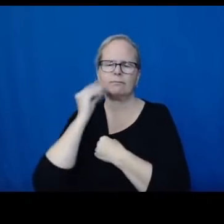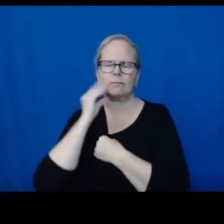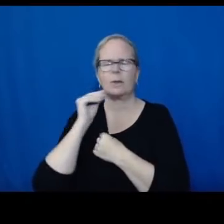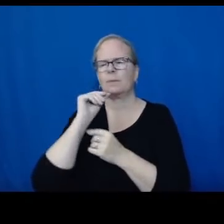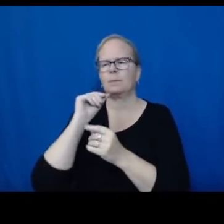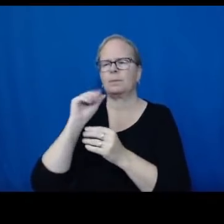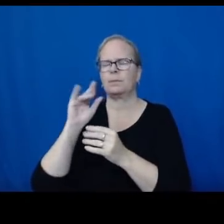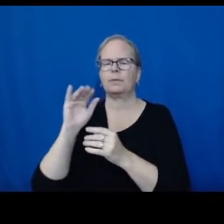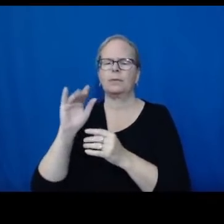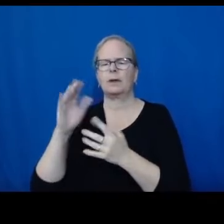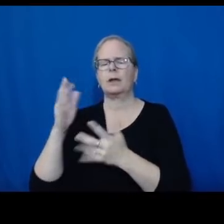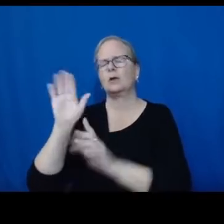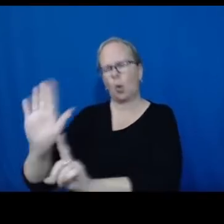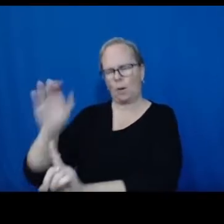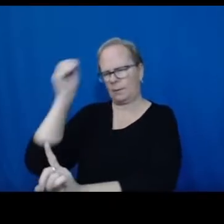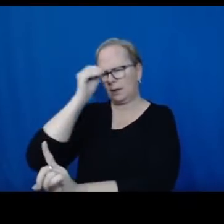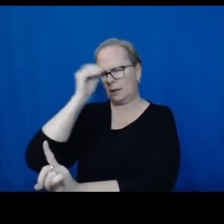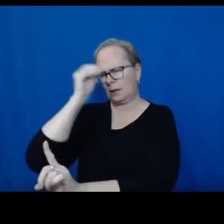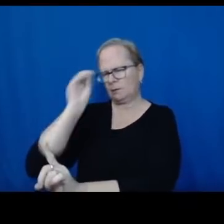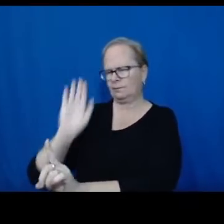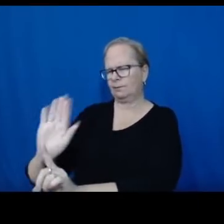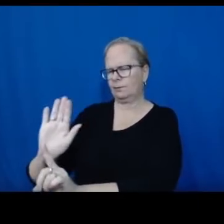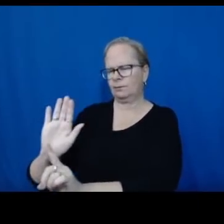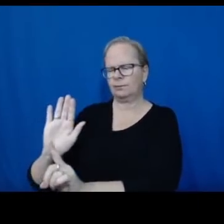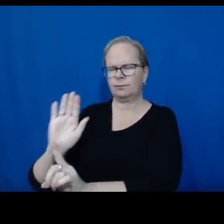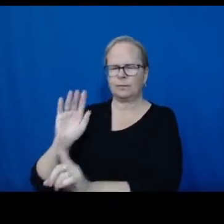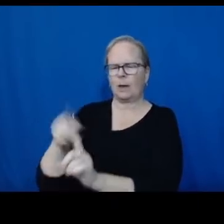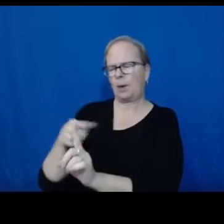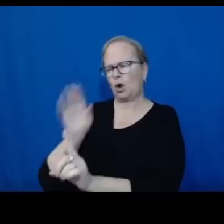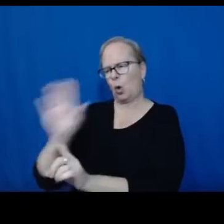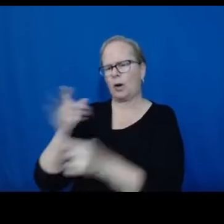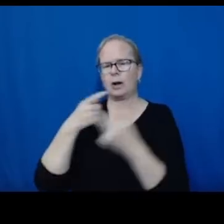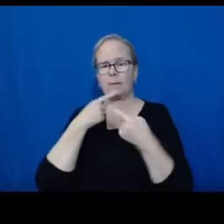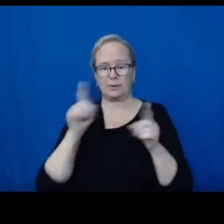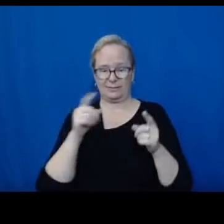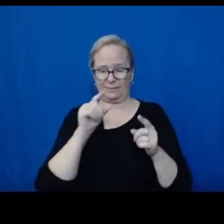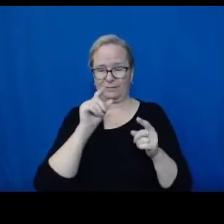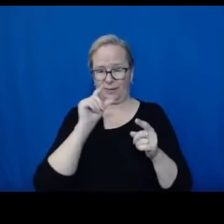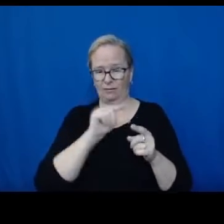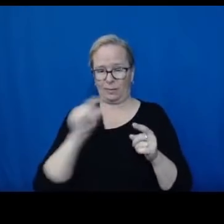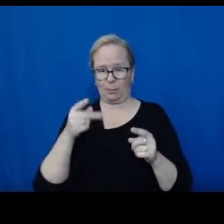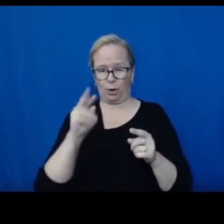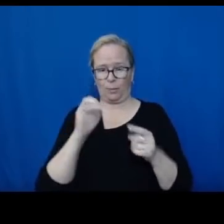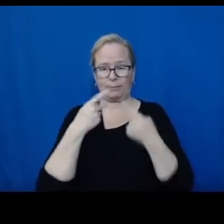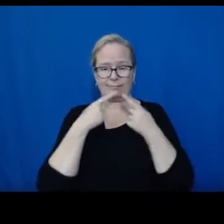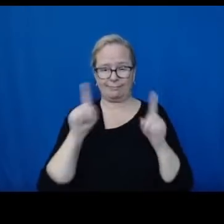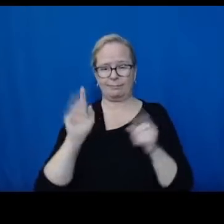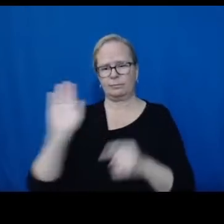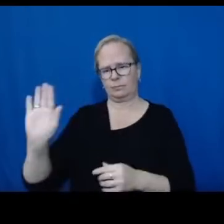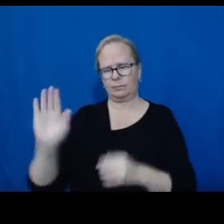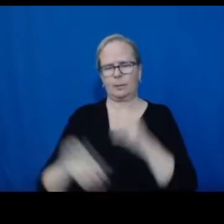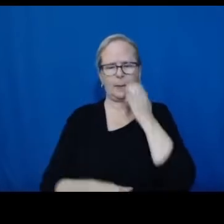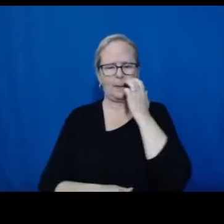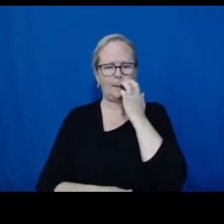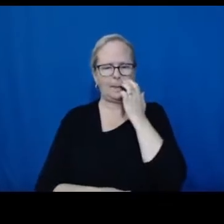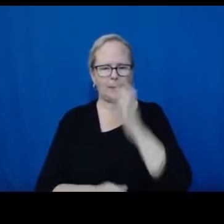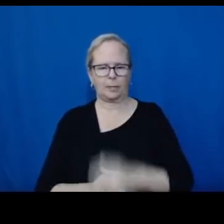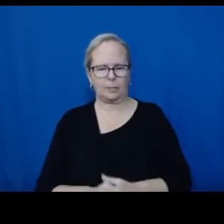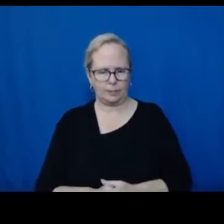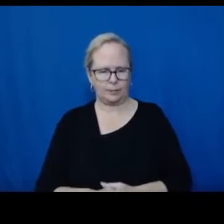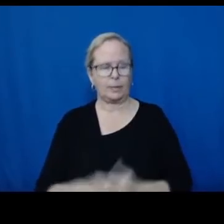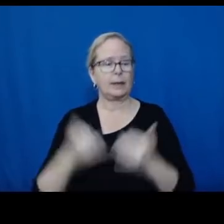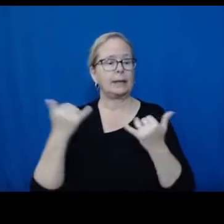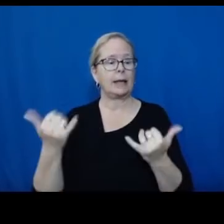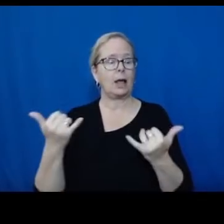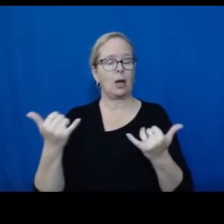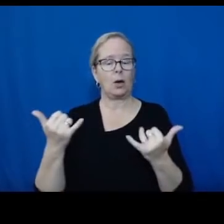start us off with our rural conversation, Holly, this is the first time we've had the opportunity to have a respiratory therapist with us on the